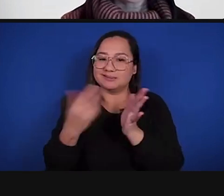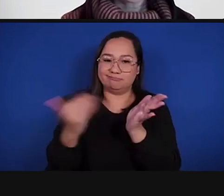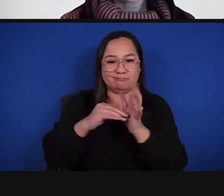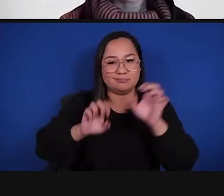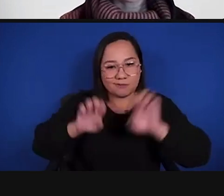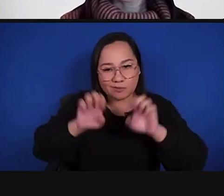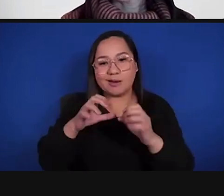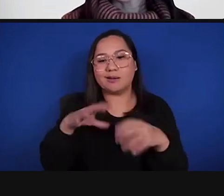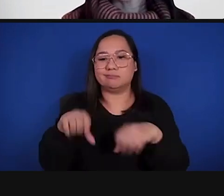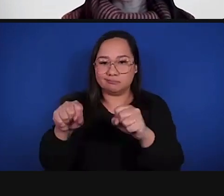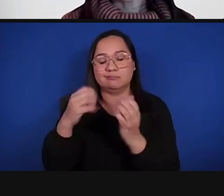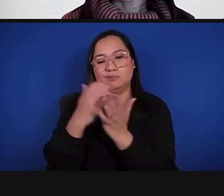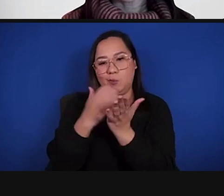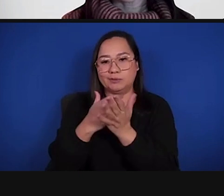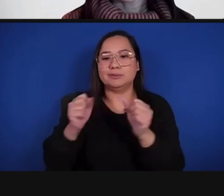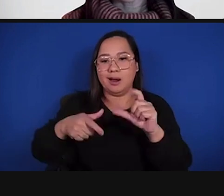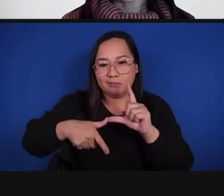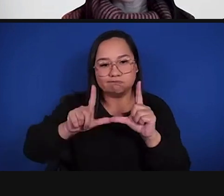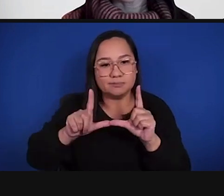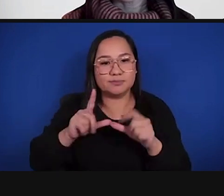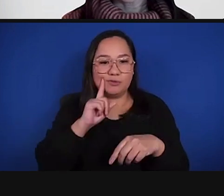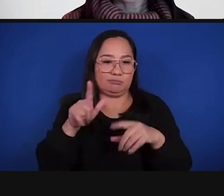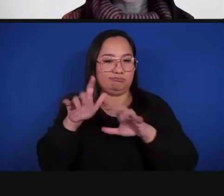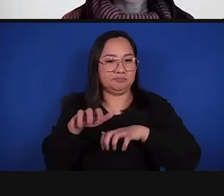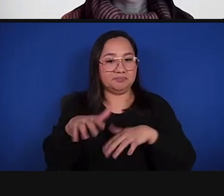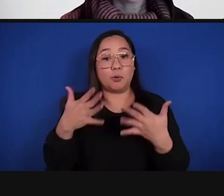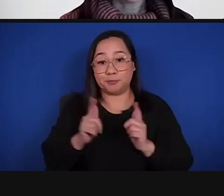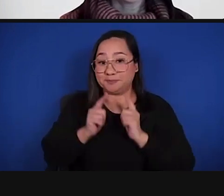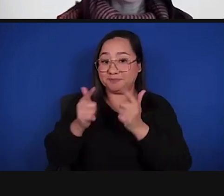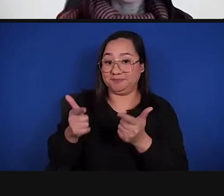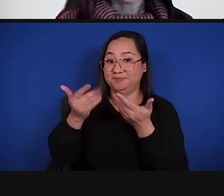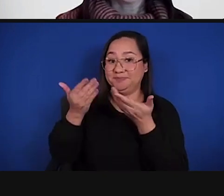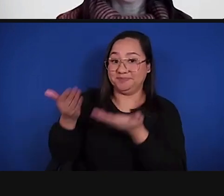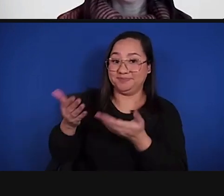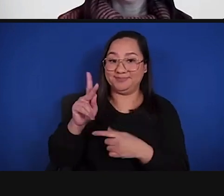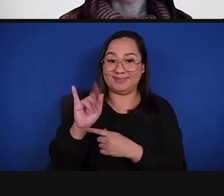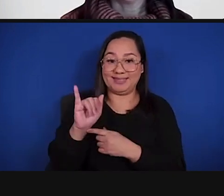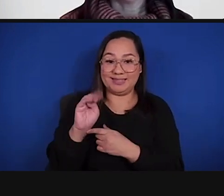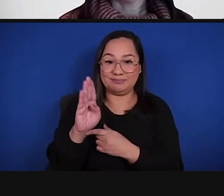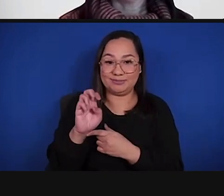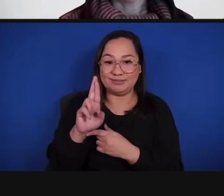With that, I'm going to pass it over to Kimberly Shea, and she's going to give you an overview of CART.